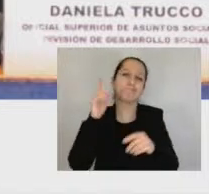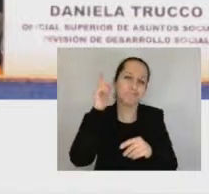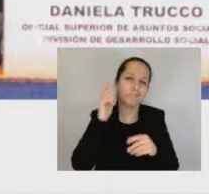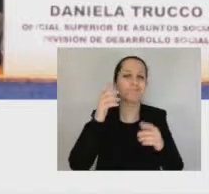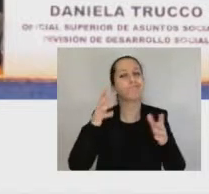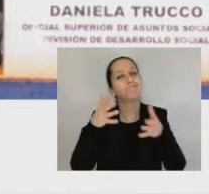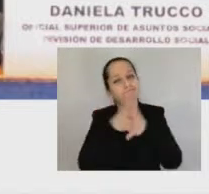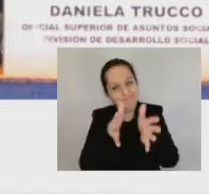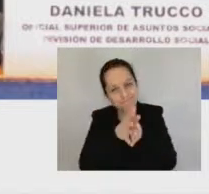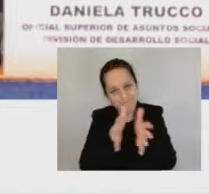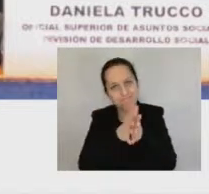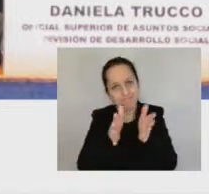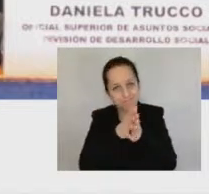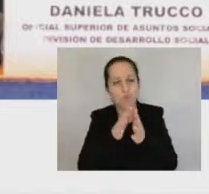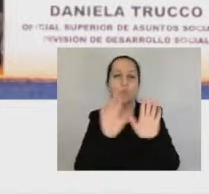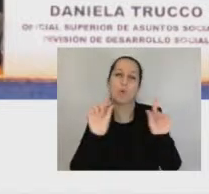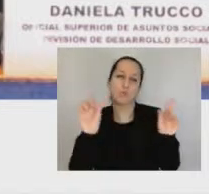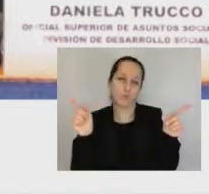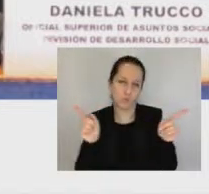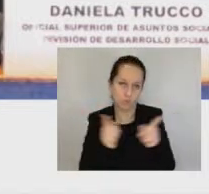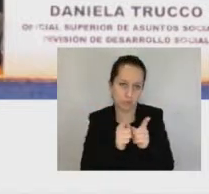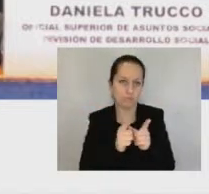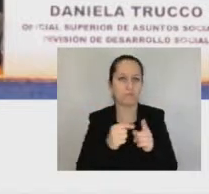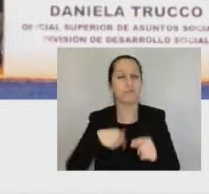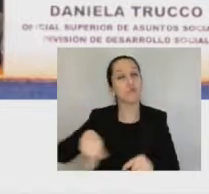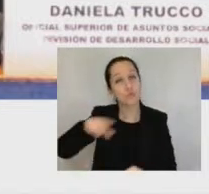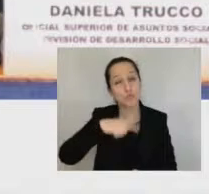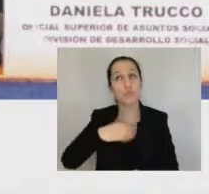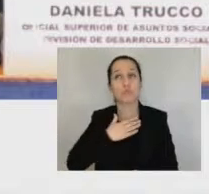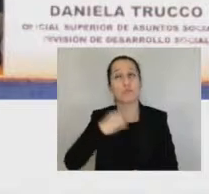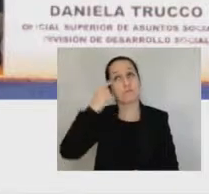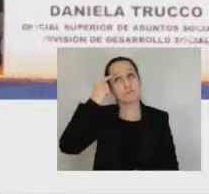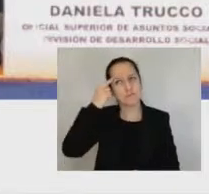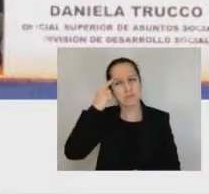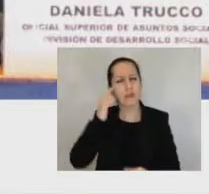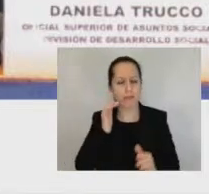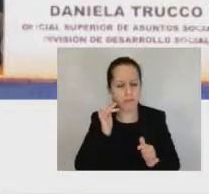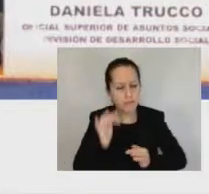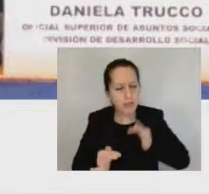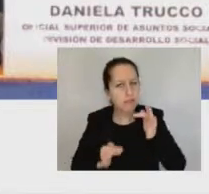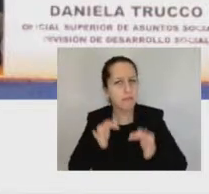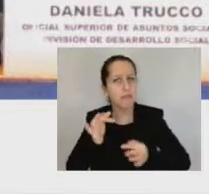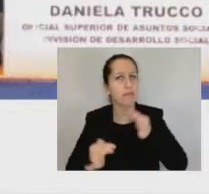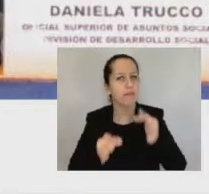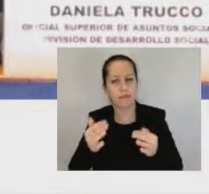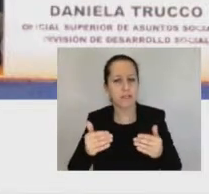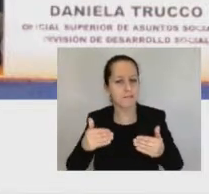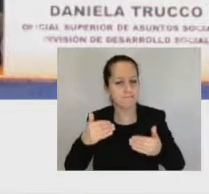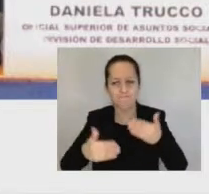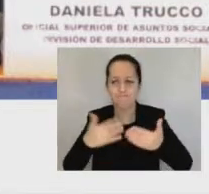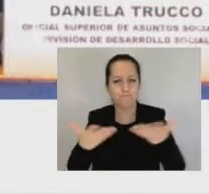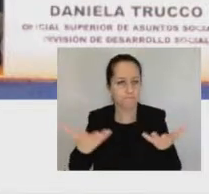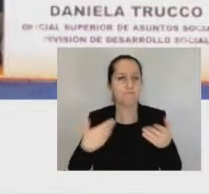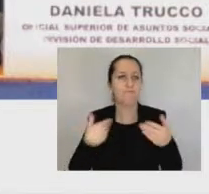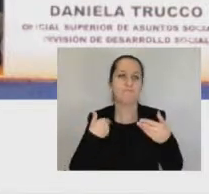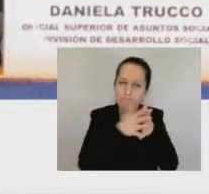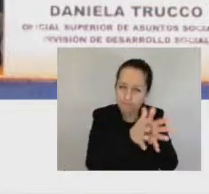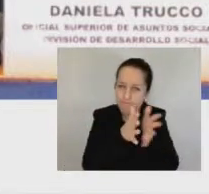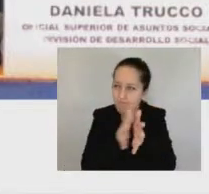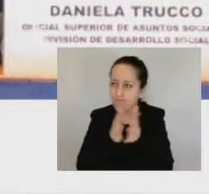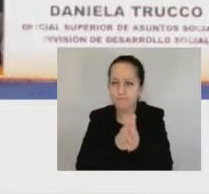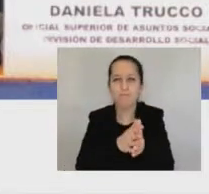closing, what I would like to share with you are the strategies that we